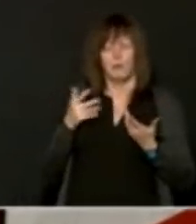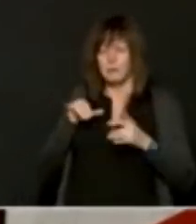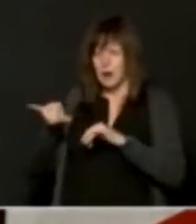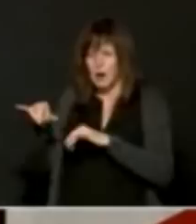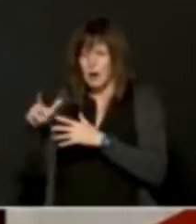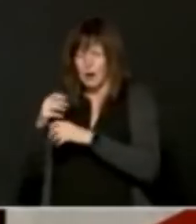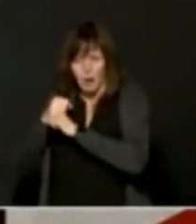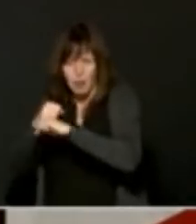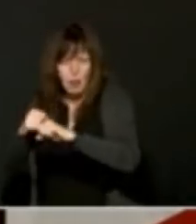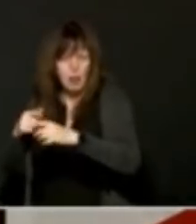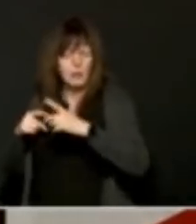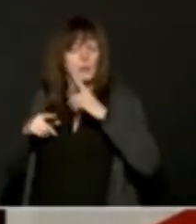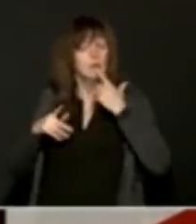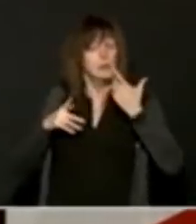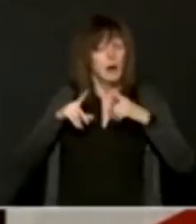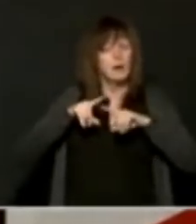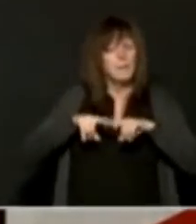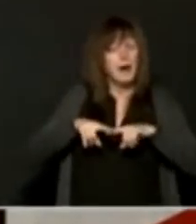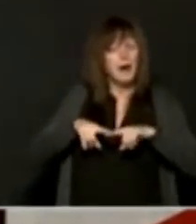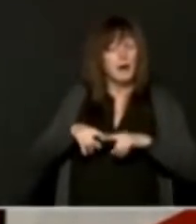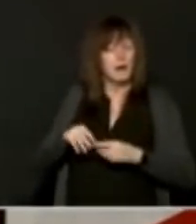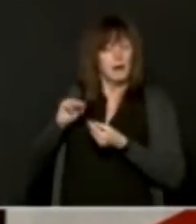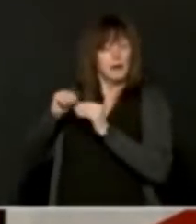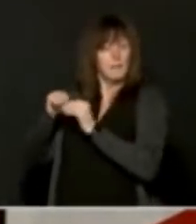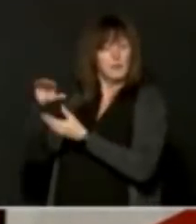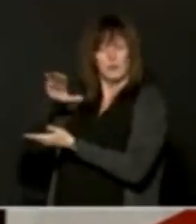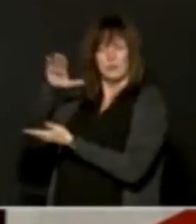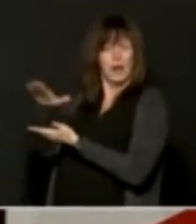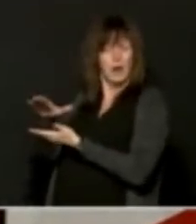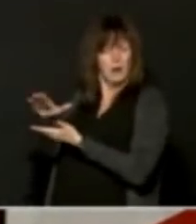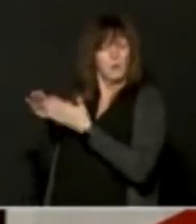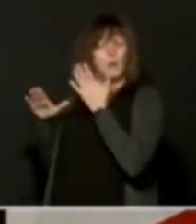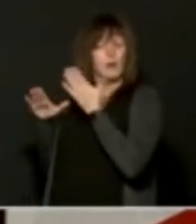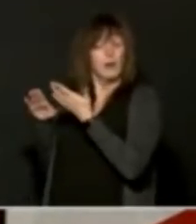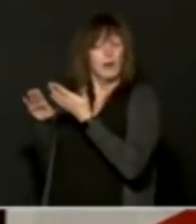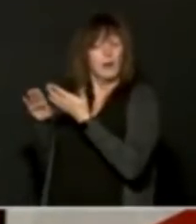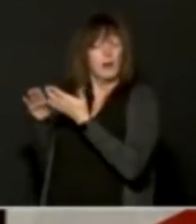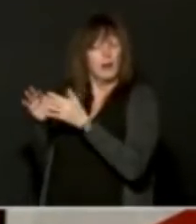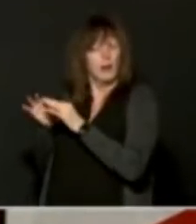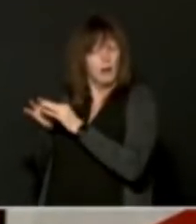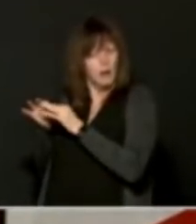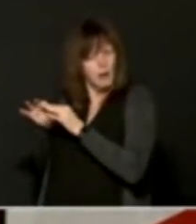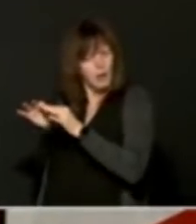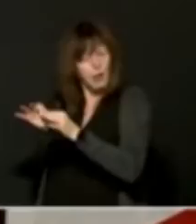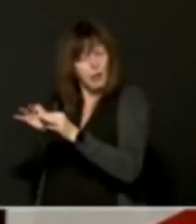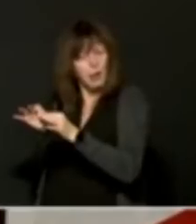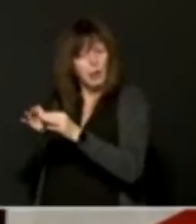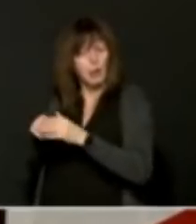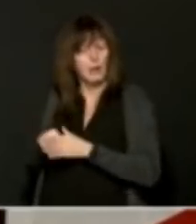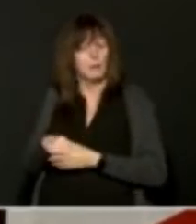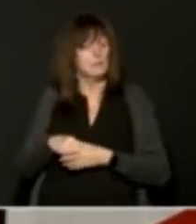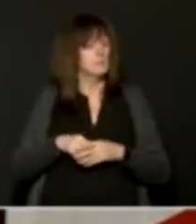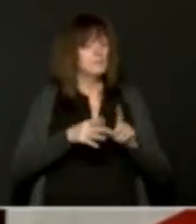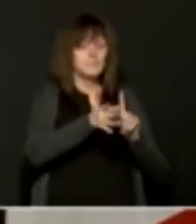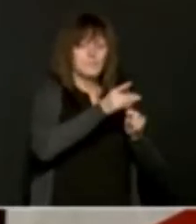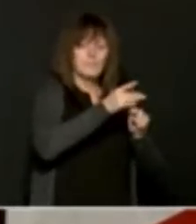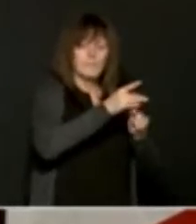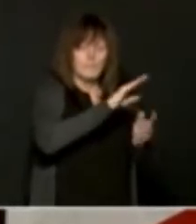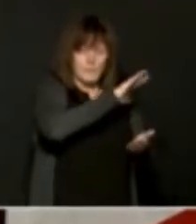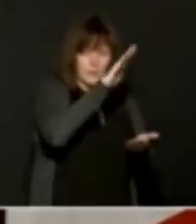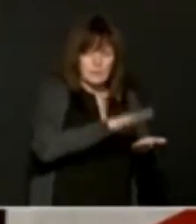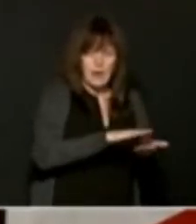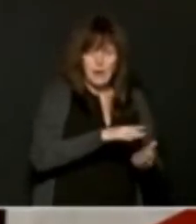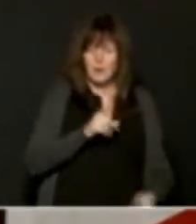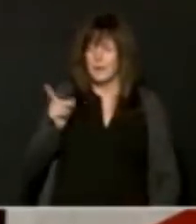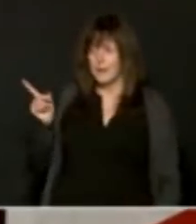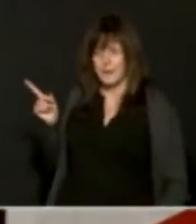delay in seeing the number of people in ICU go down, even when the number of cases start to go down. So, and of course,